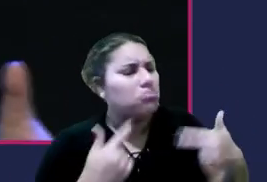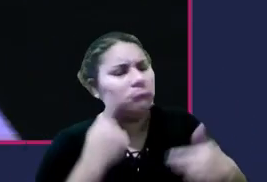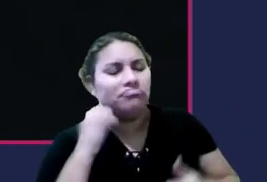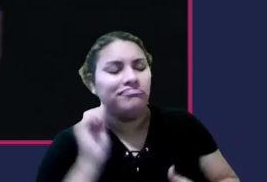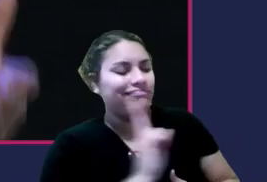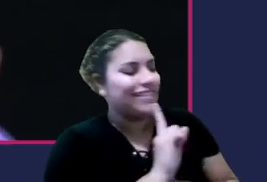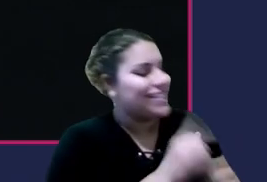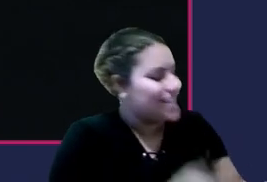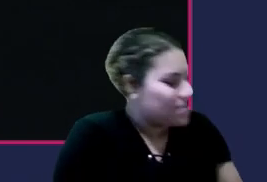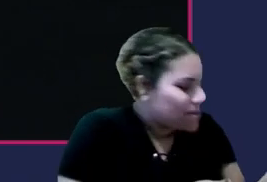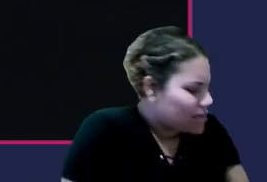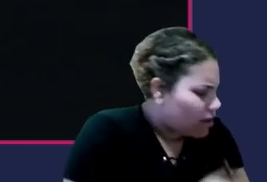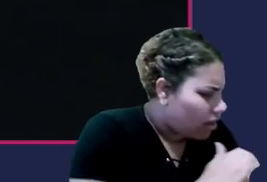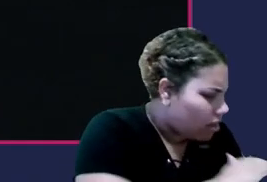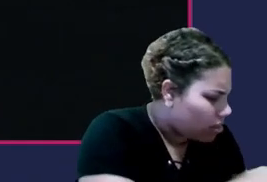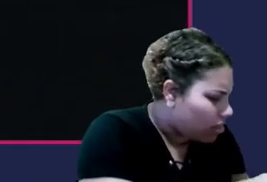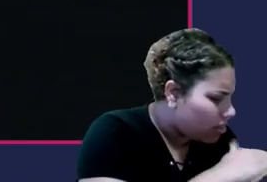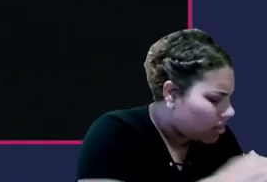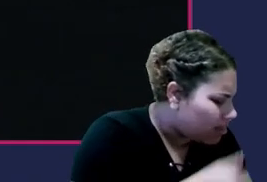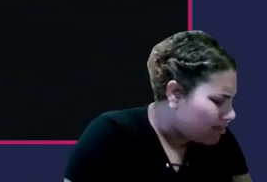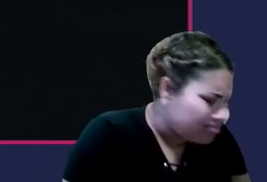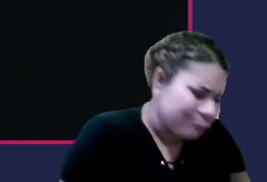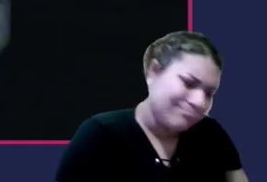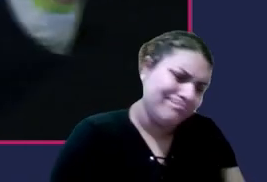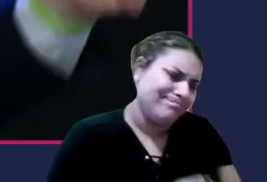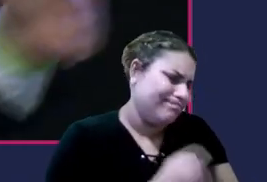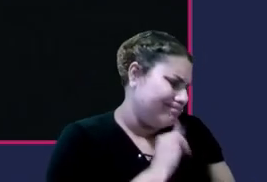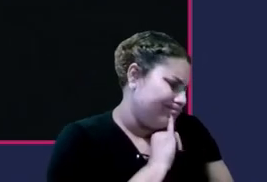everyone. It's a normal person